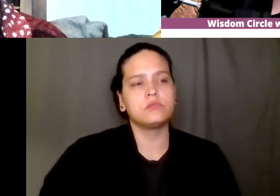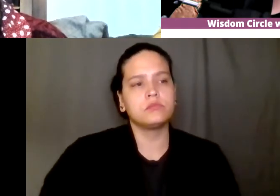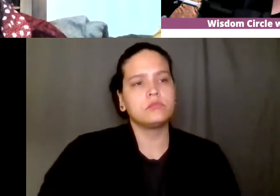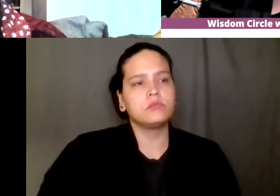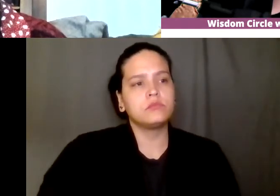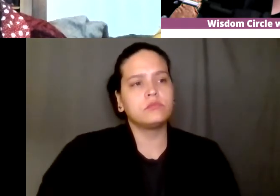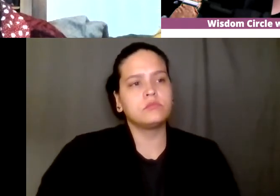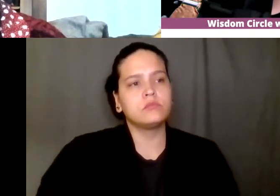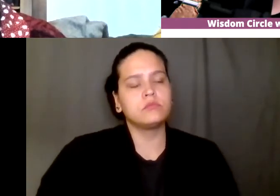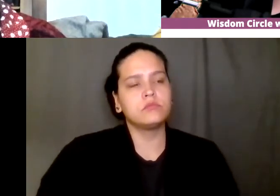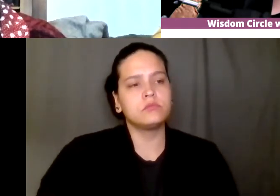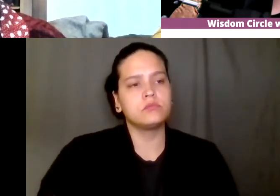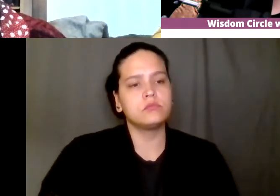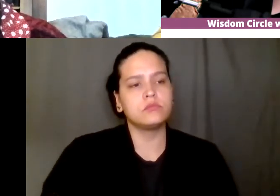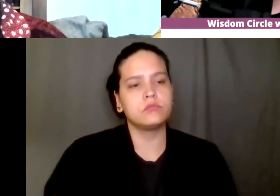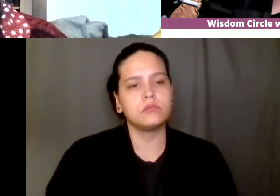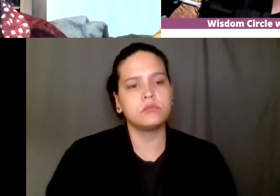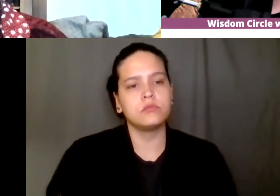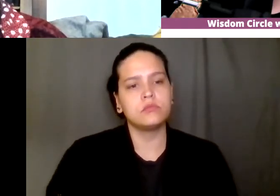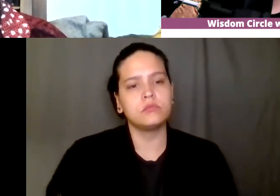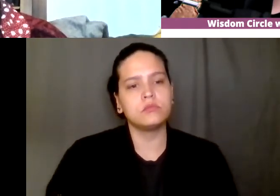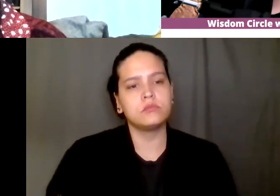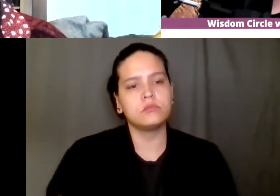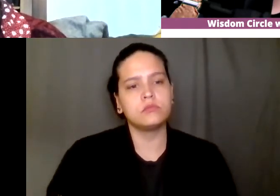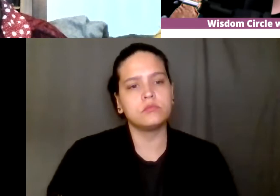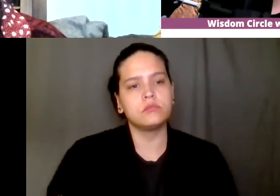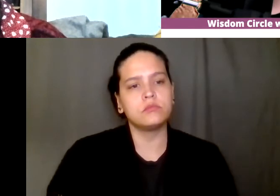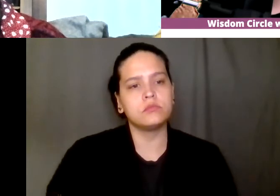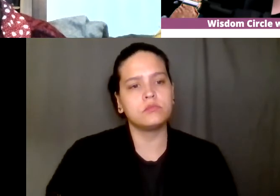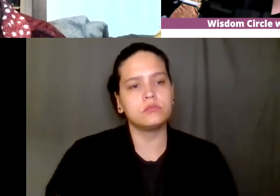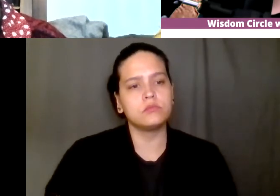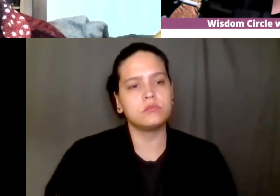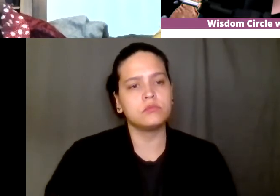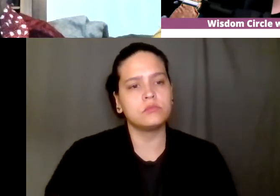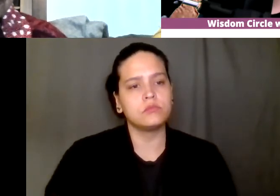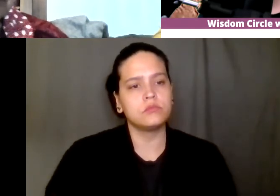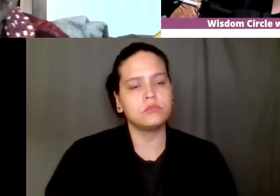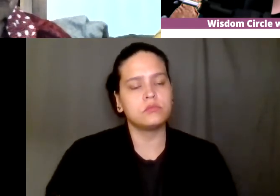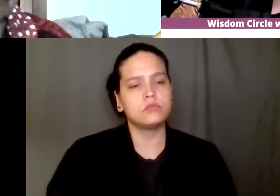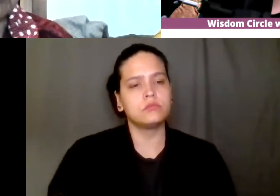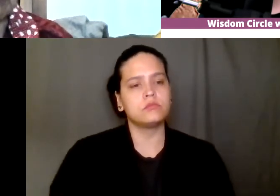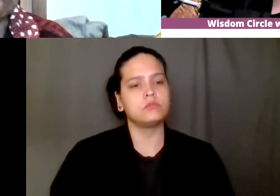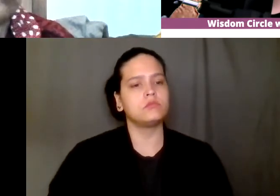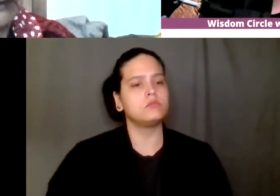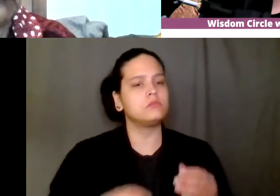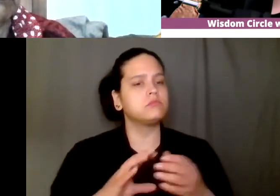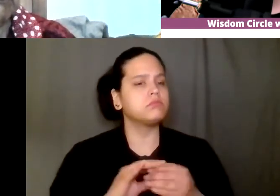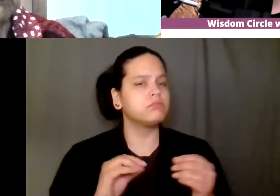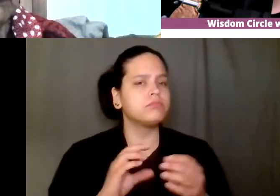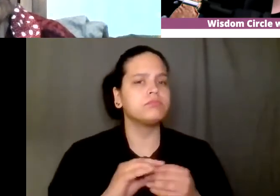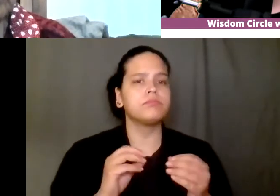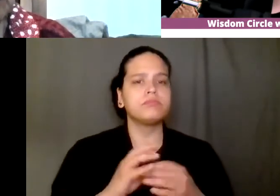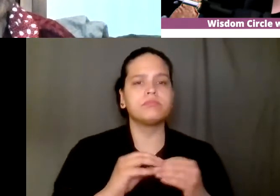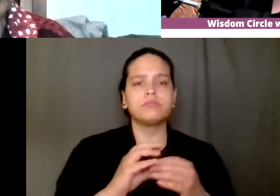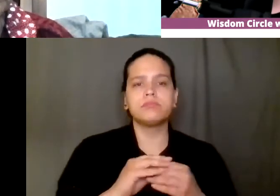A what a Santa atle. So what a she cosin that a she pits at Oya on his no.